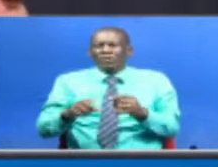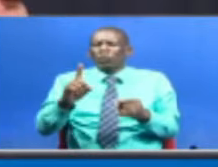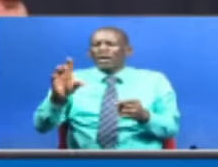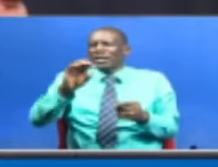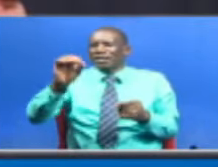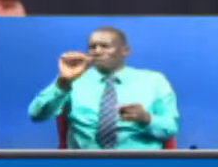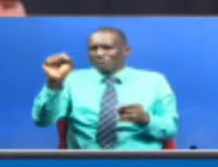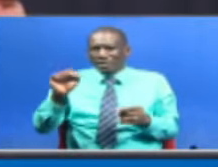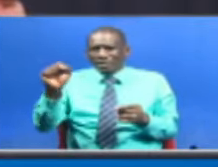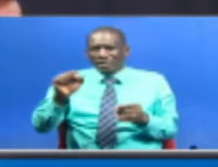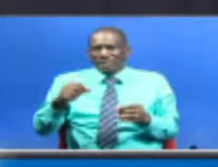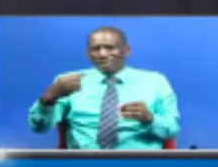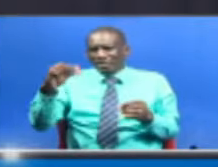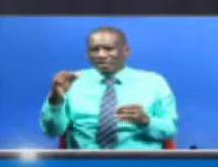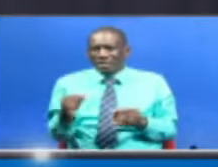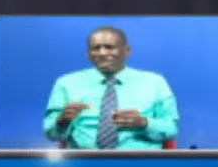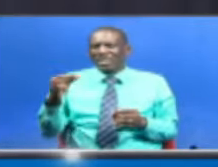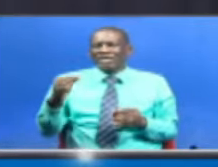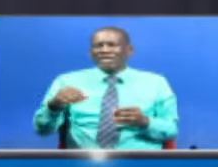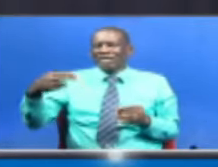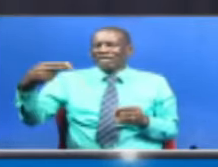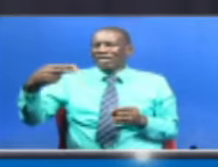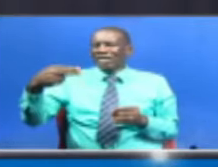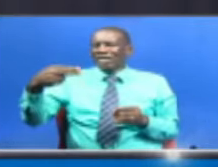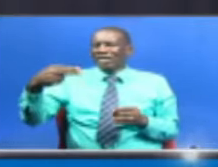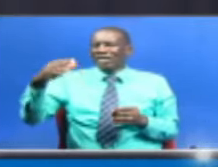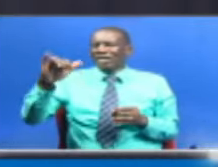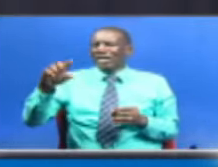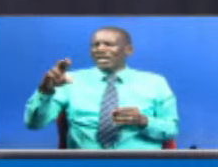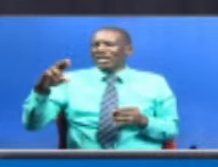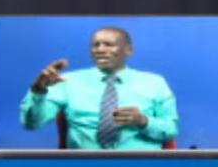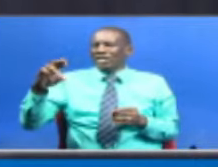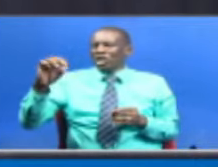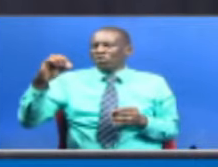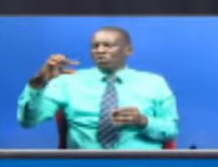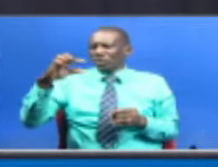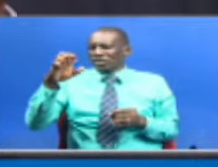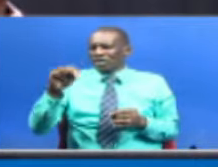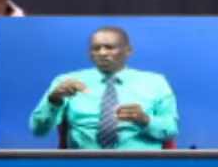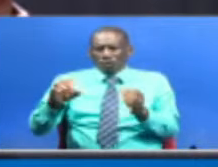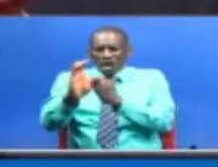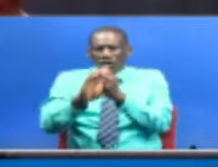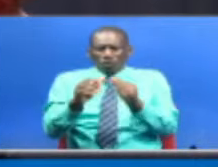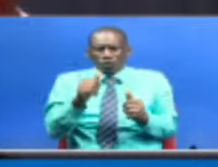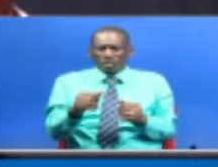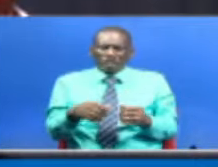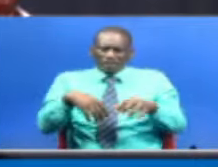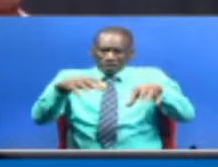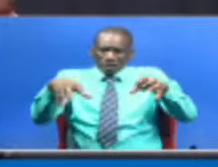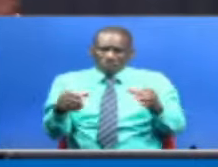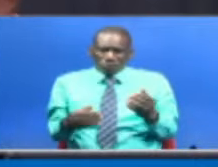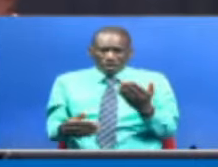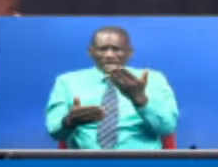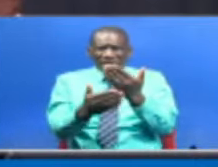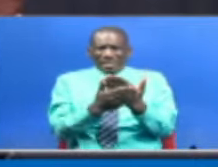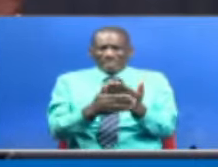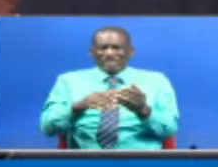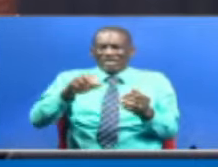hydrogen is that you can also, for our country, which is an agricultural economy, we can attach a